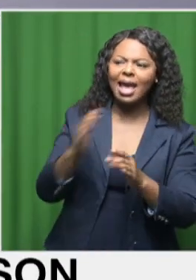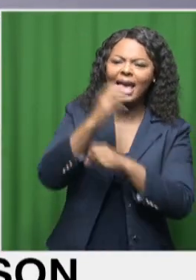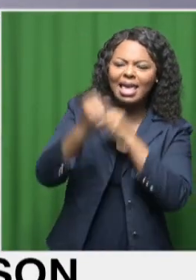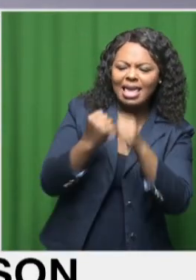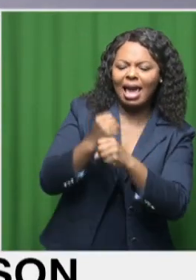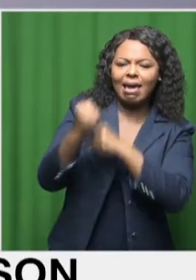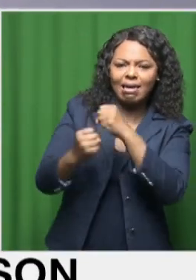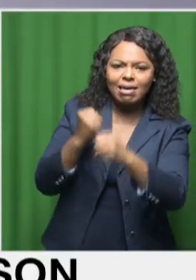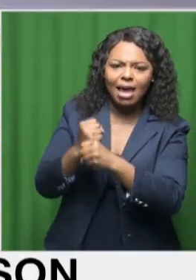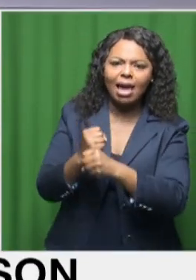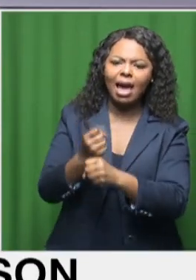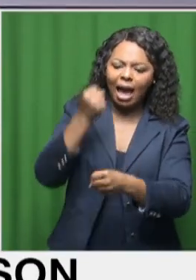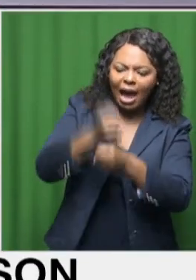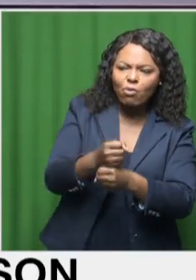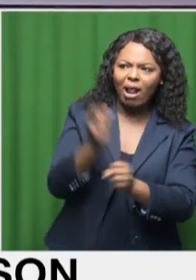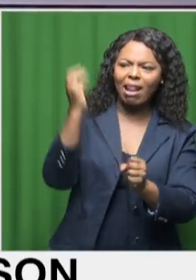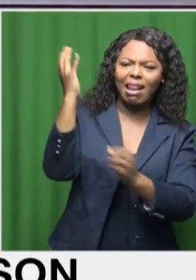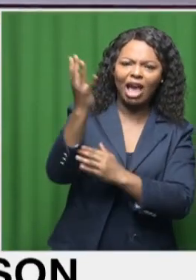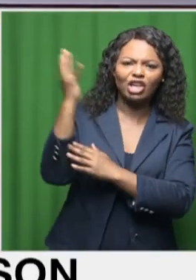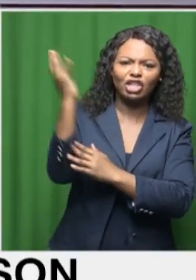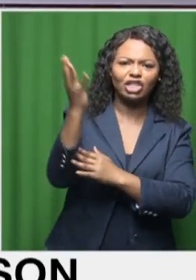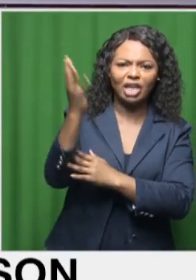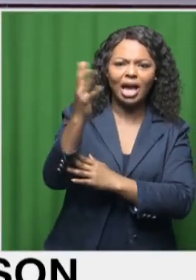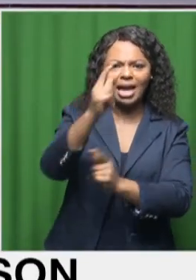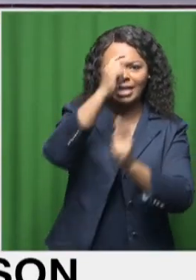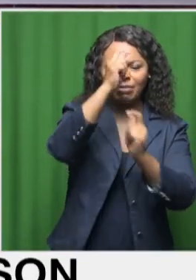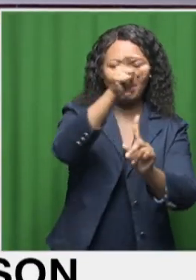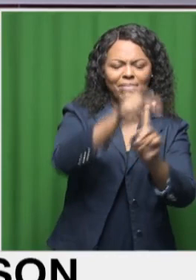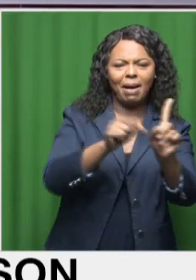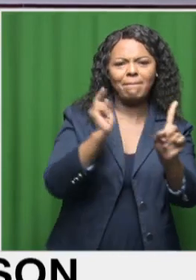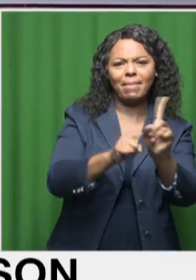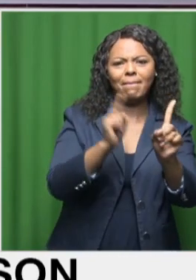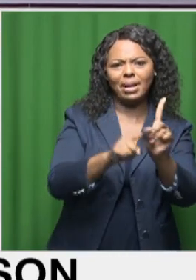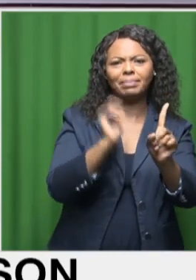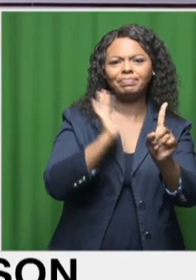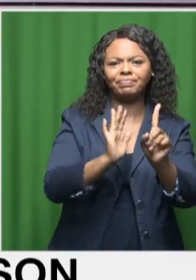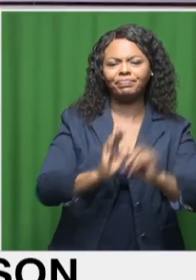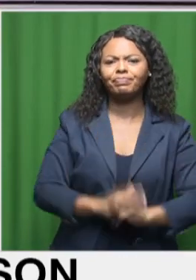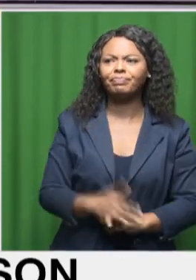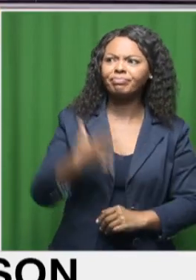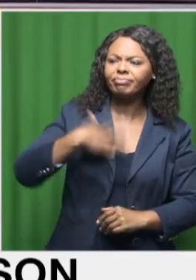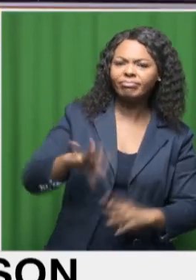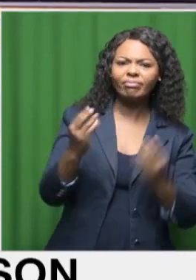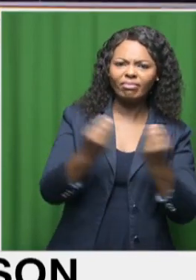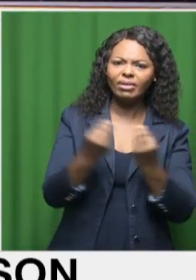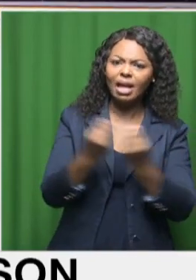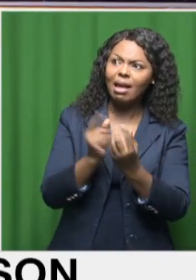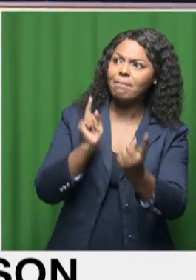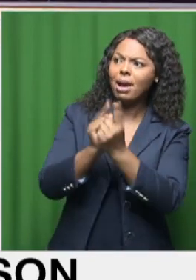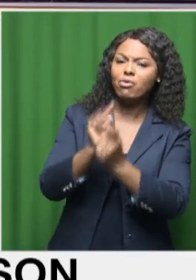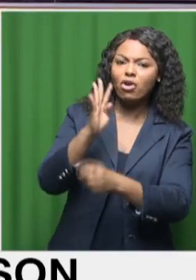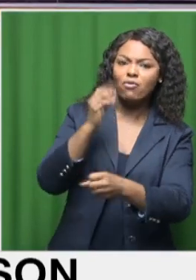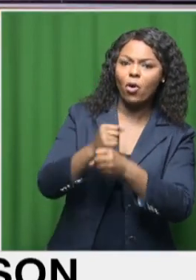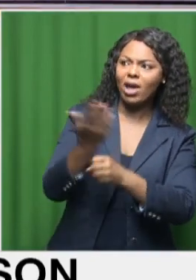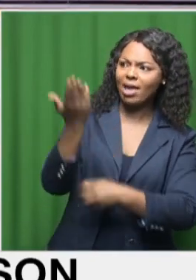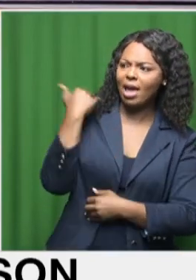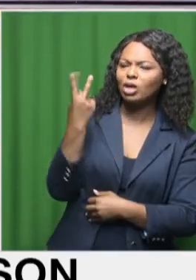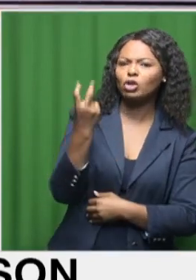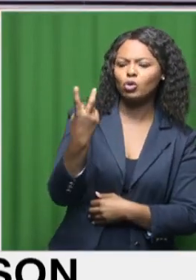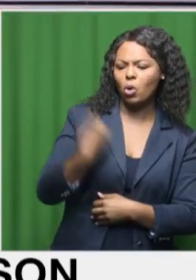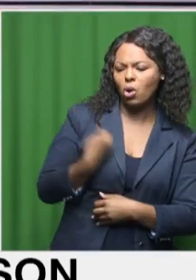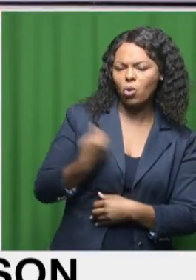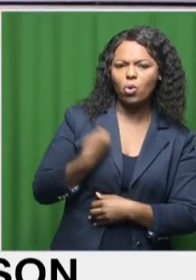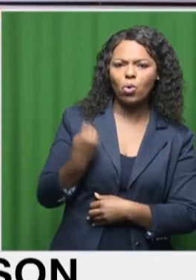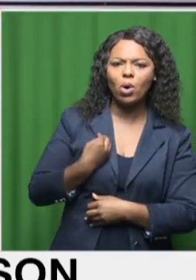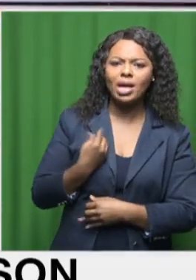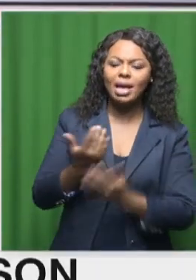this annual lecture dedicated to Prakip. And the other thing, I've met in the last 4 years, maybe 2 young people who